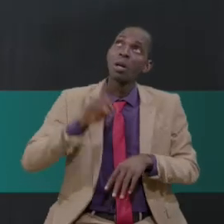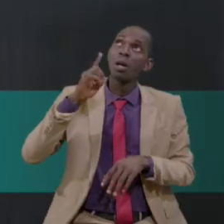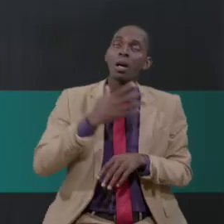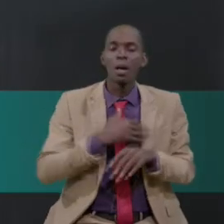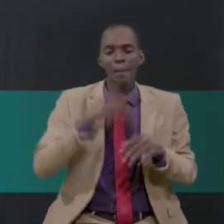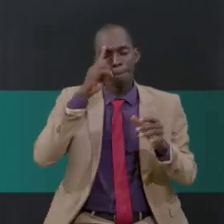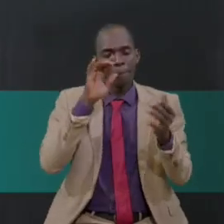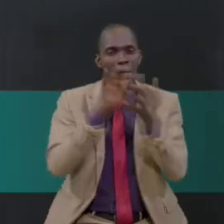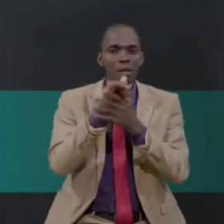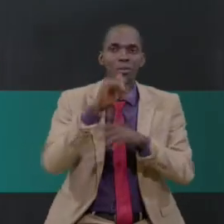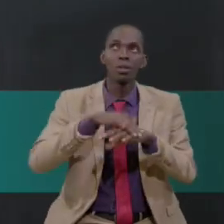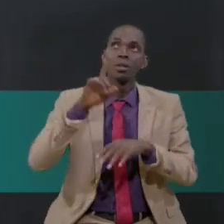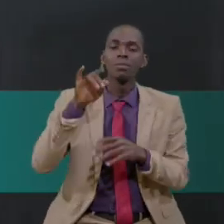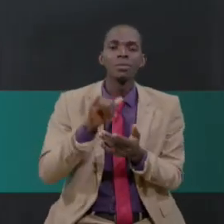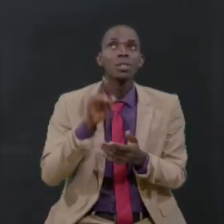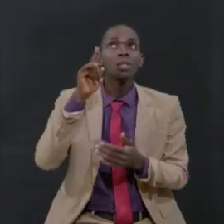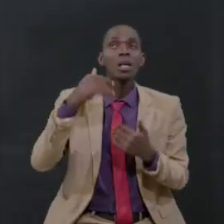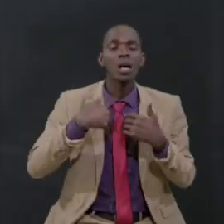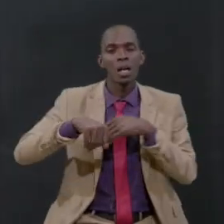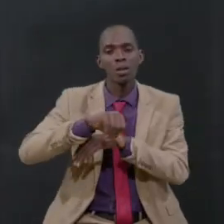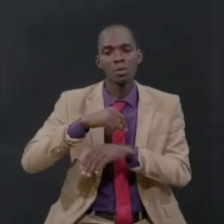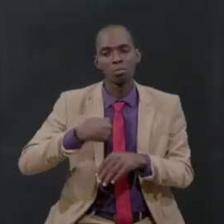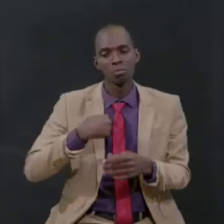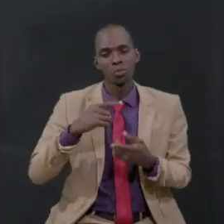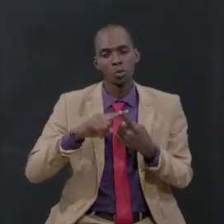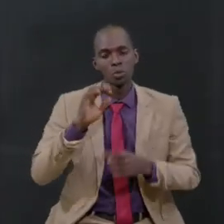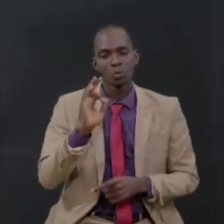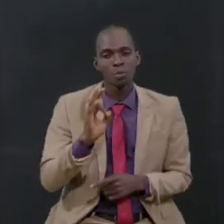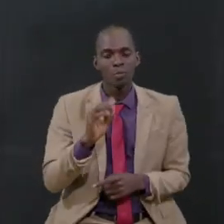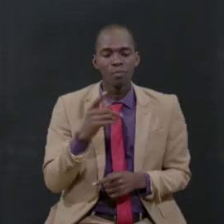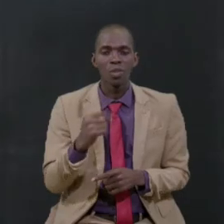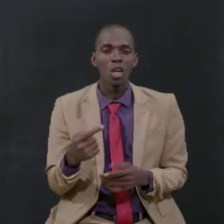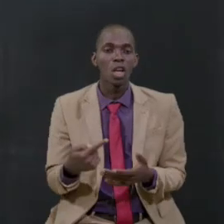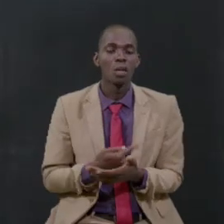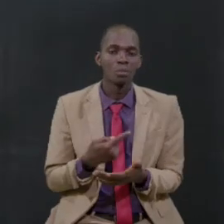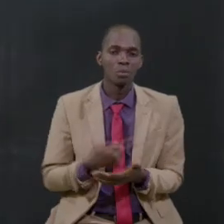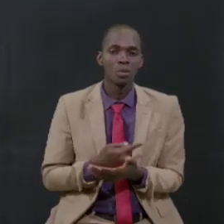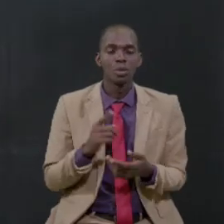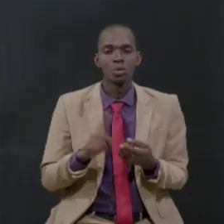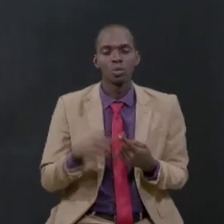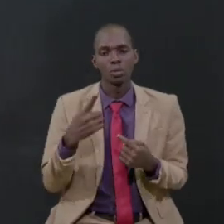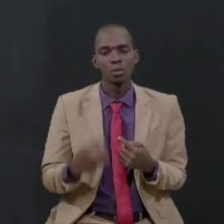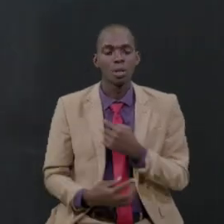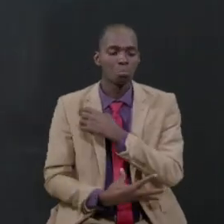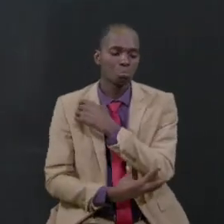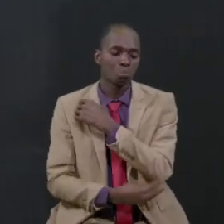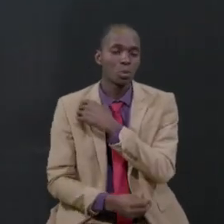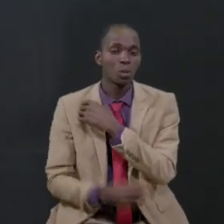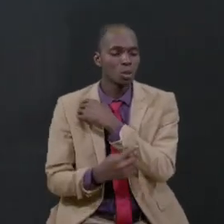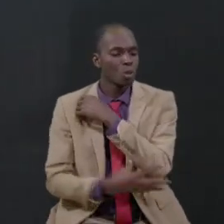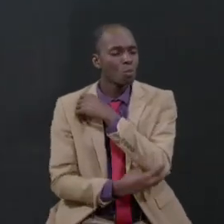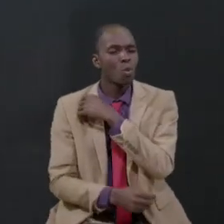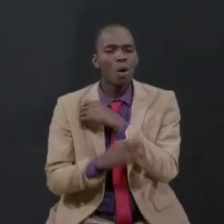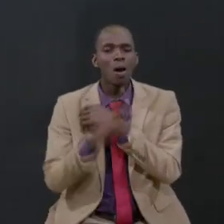has anointed me to preach the gospel to the poor. The poor are the people that have nothing